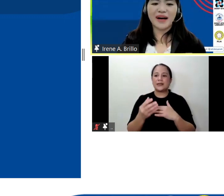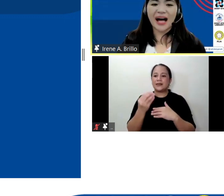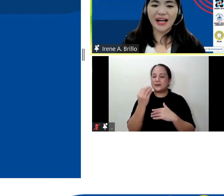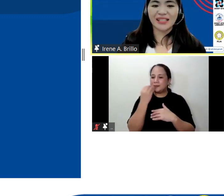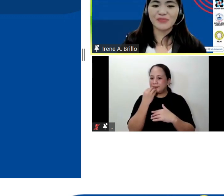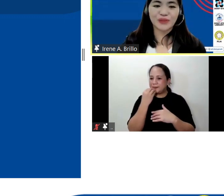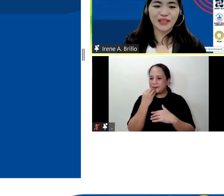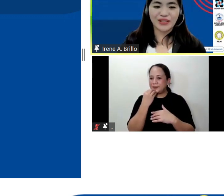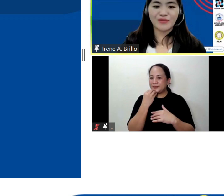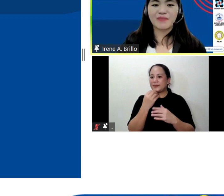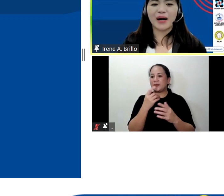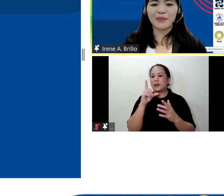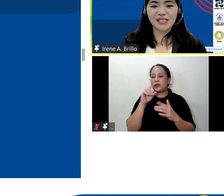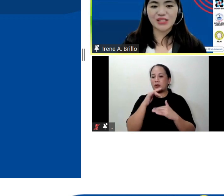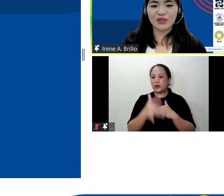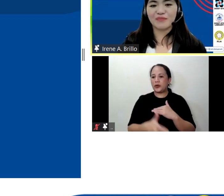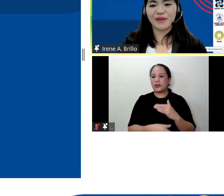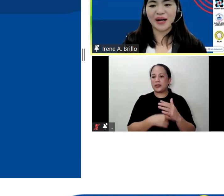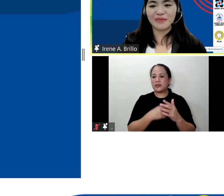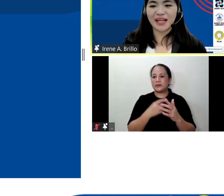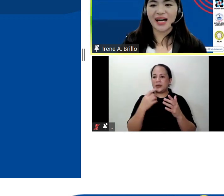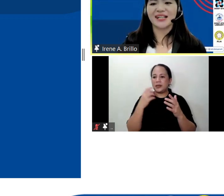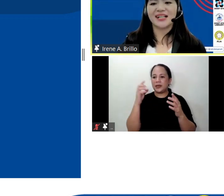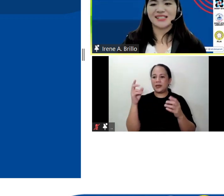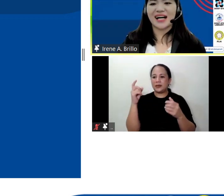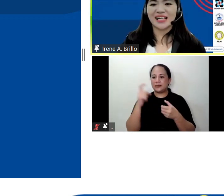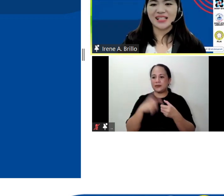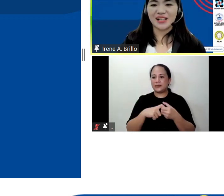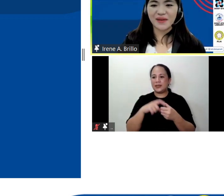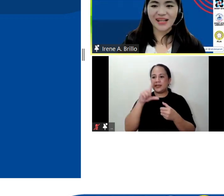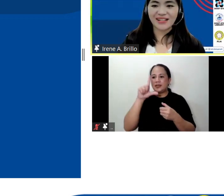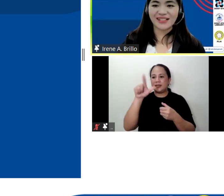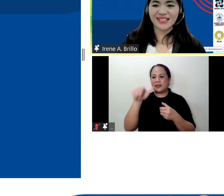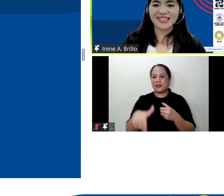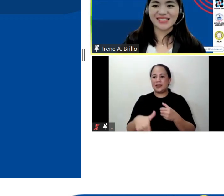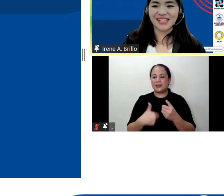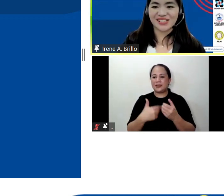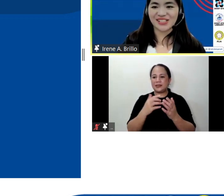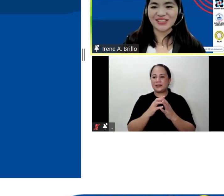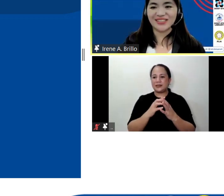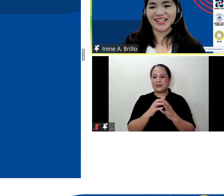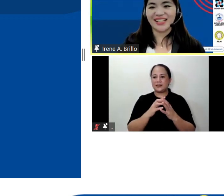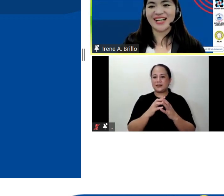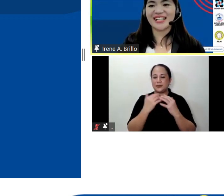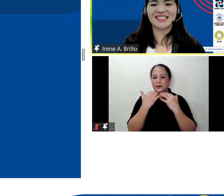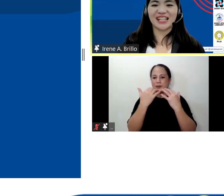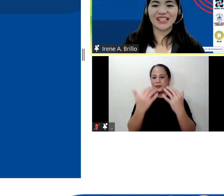para maaga din po tayong makapasok mamaya sa ating plenary